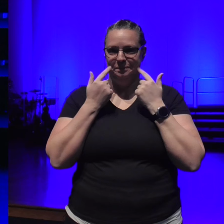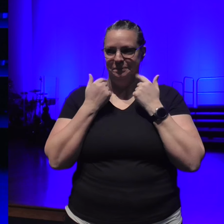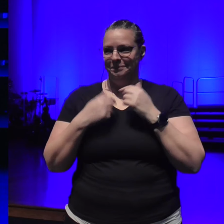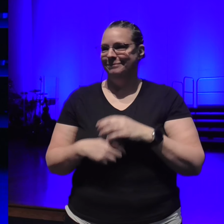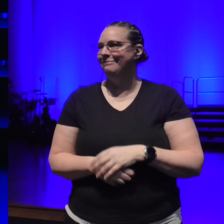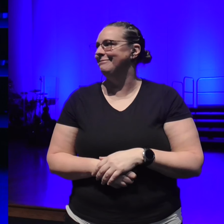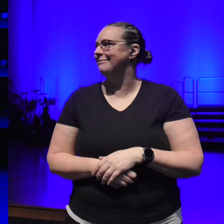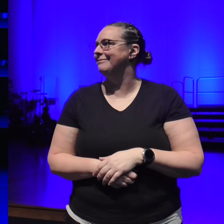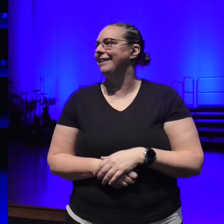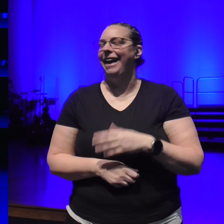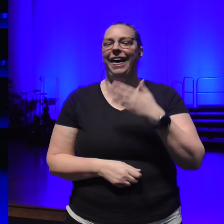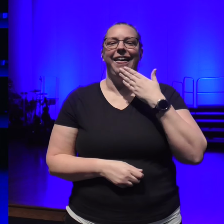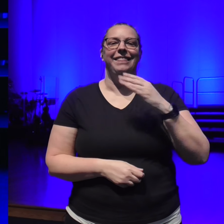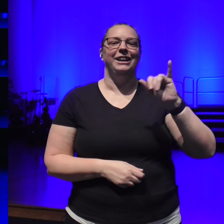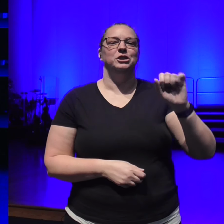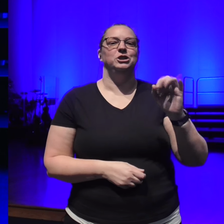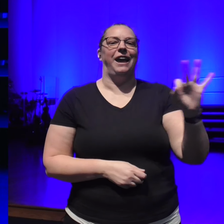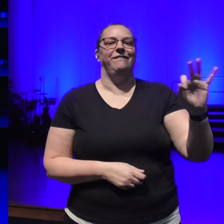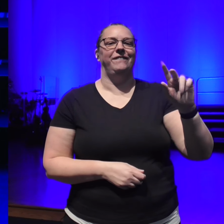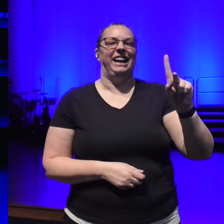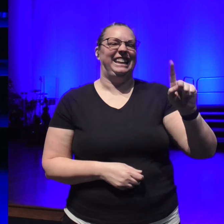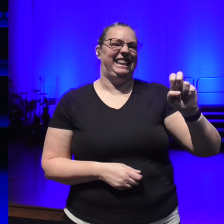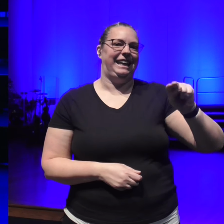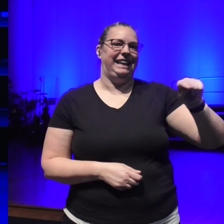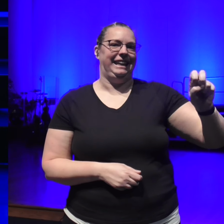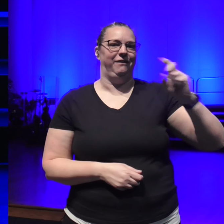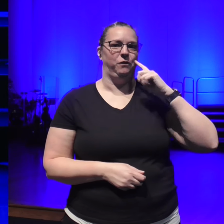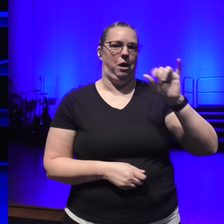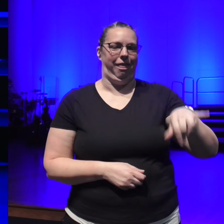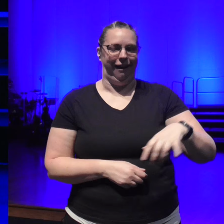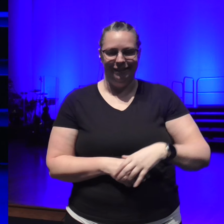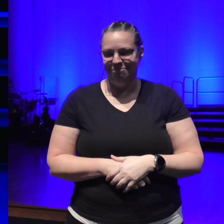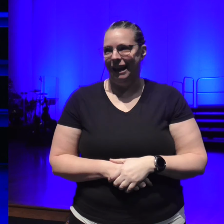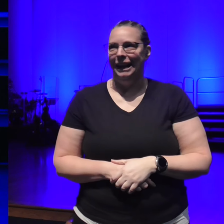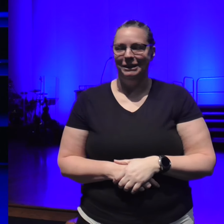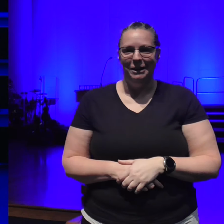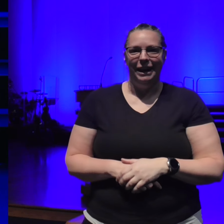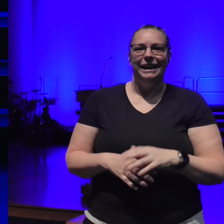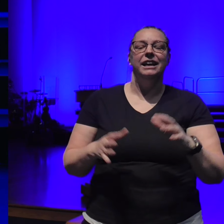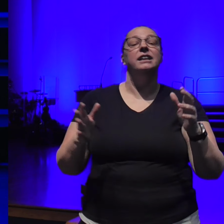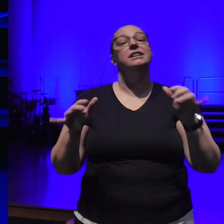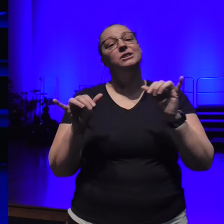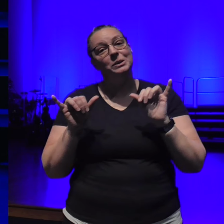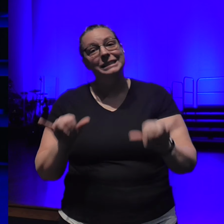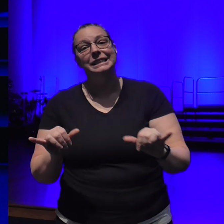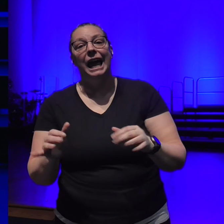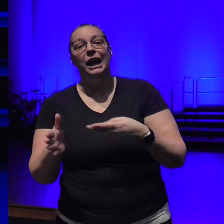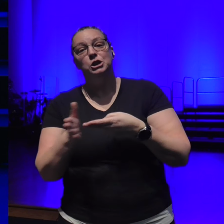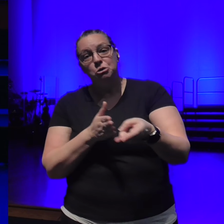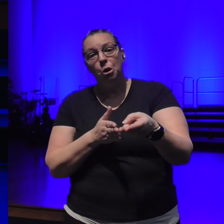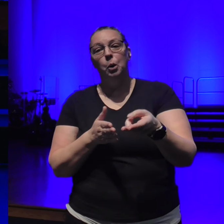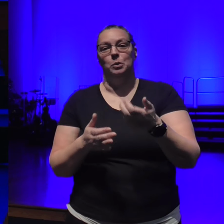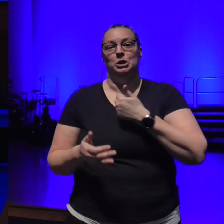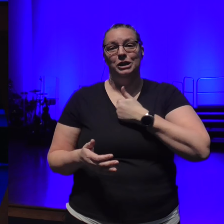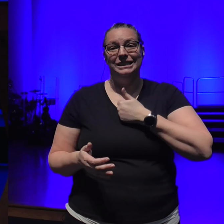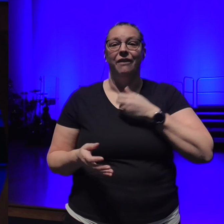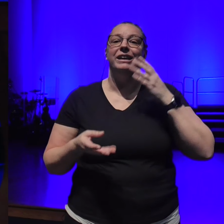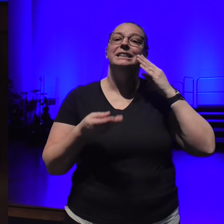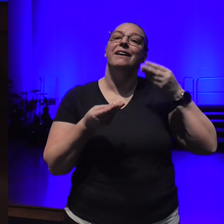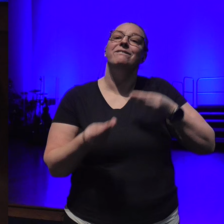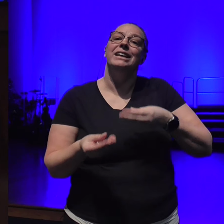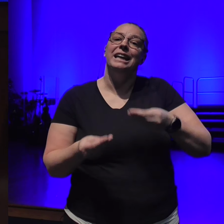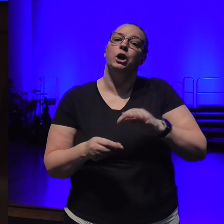I thank Jeff King for that commentary on the story. So staying true to ourselves is about feeding our spirit.